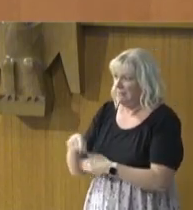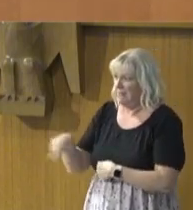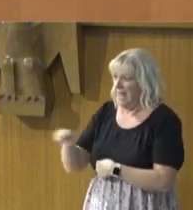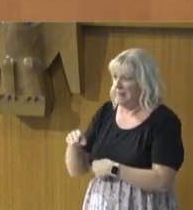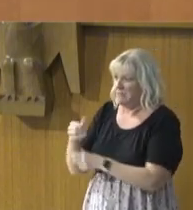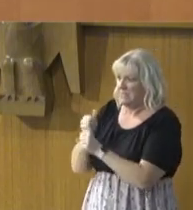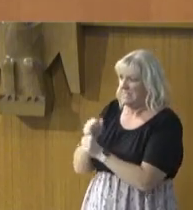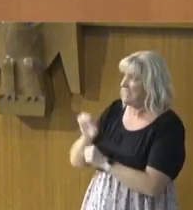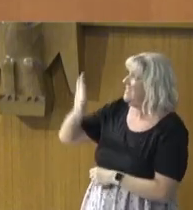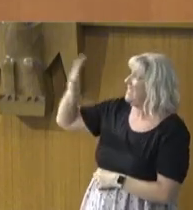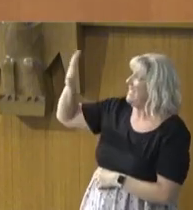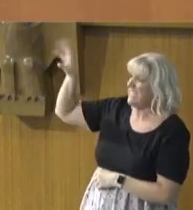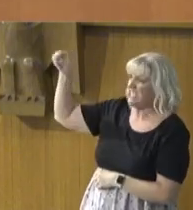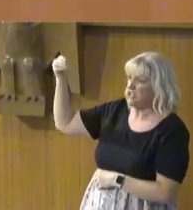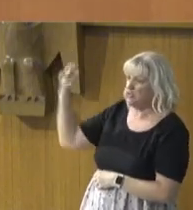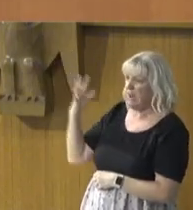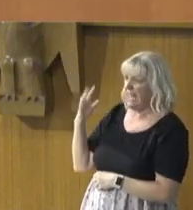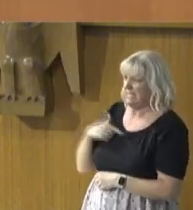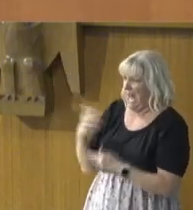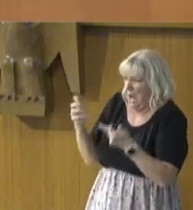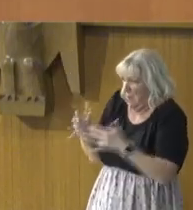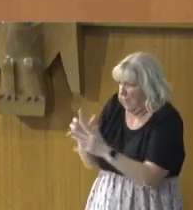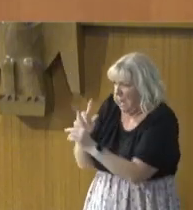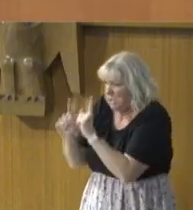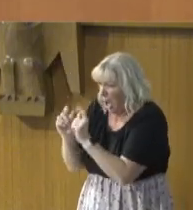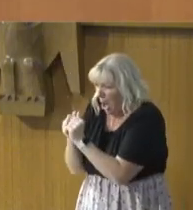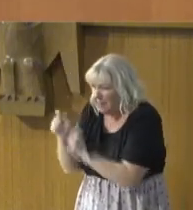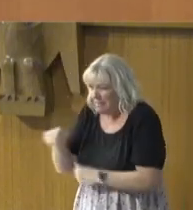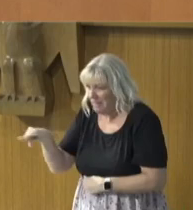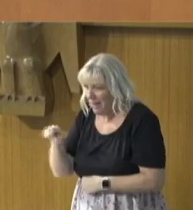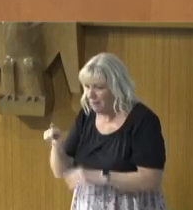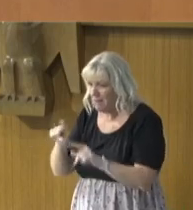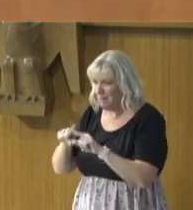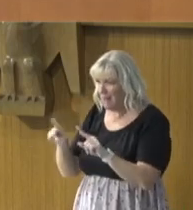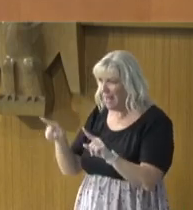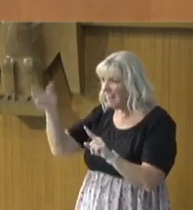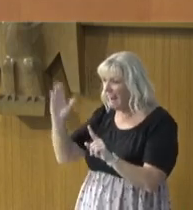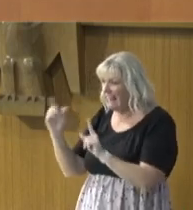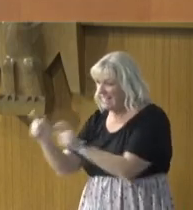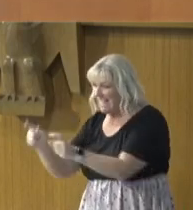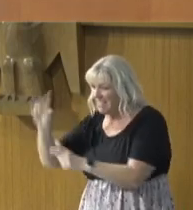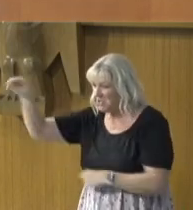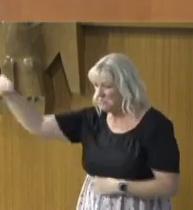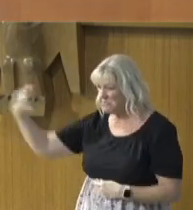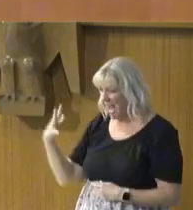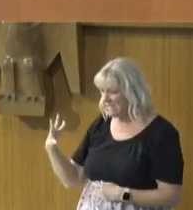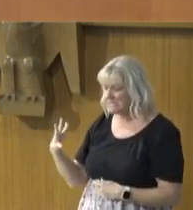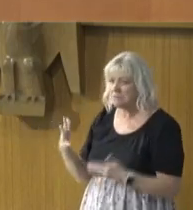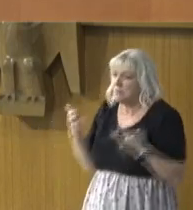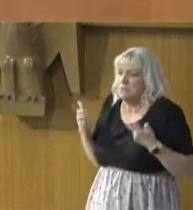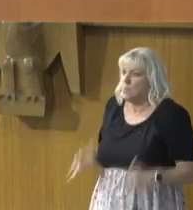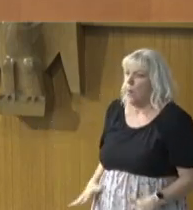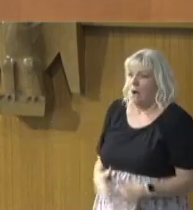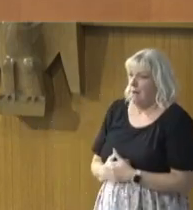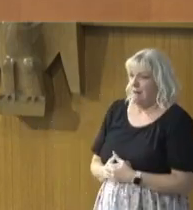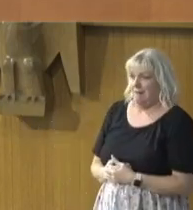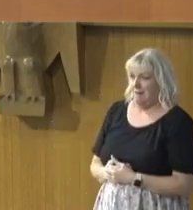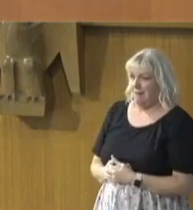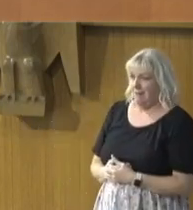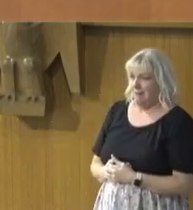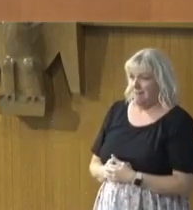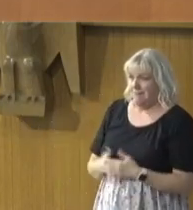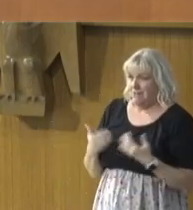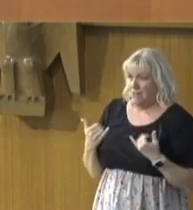he can't even fathom having a conversation with. And that is just about the worst scenario Jonah can imagine. So